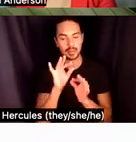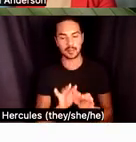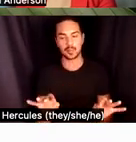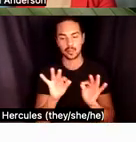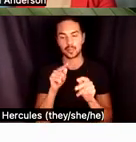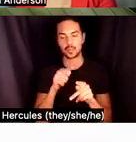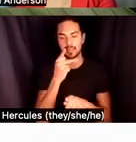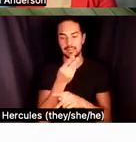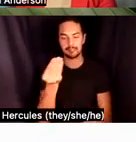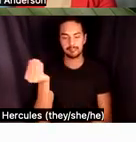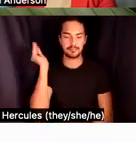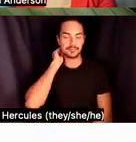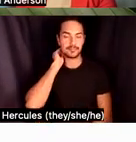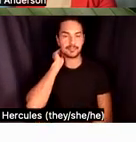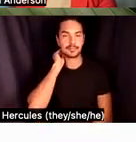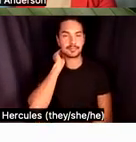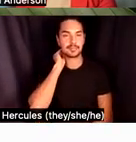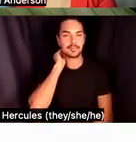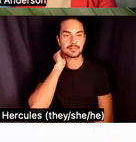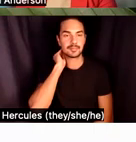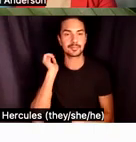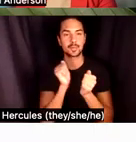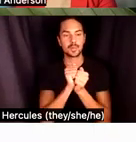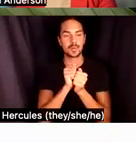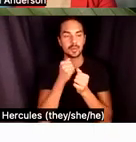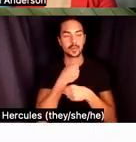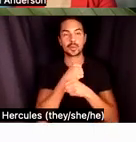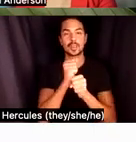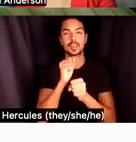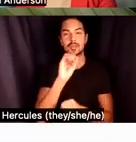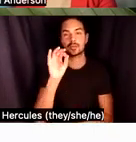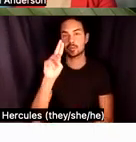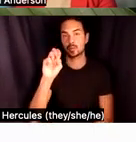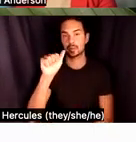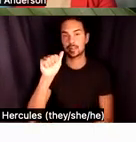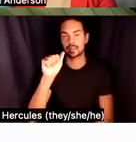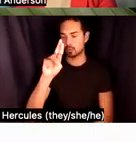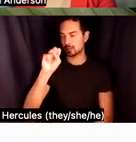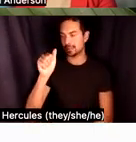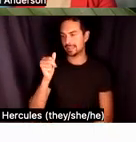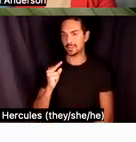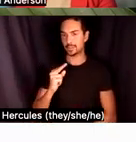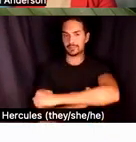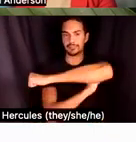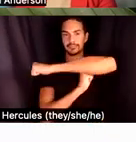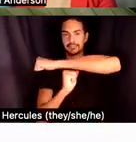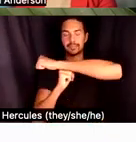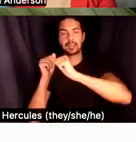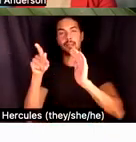keep in mind is that with the creation of the United States and all of the policies that were meant